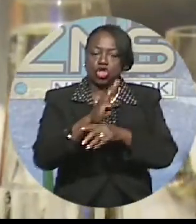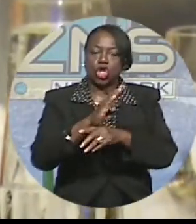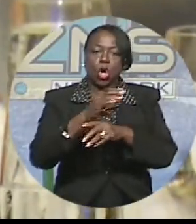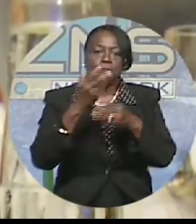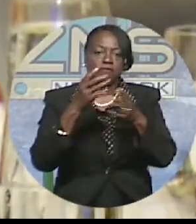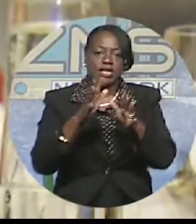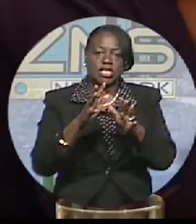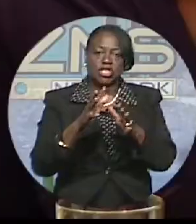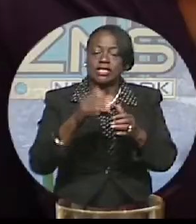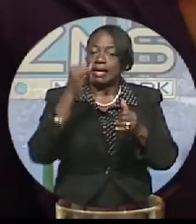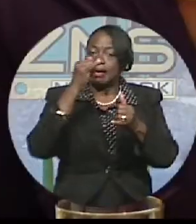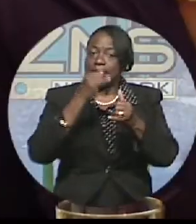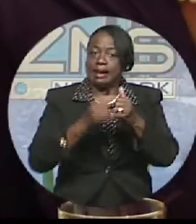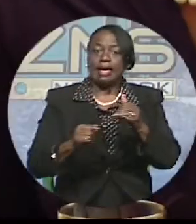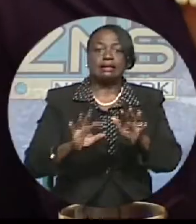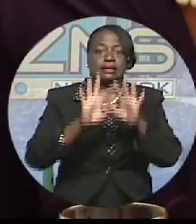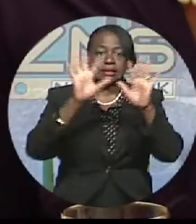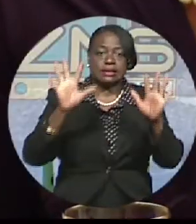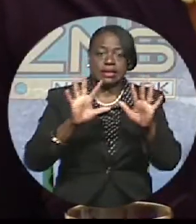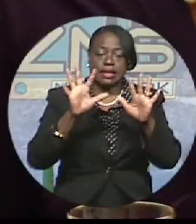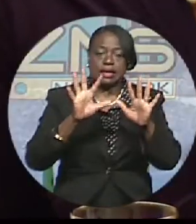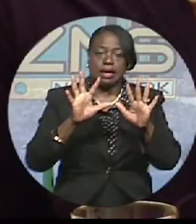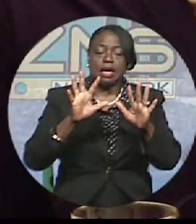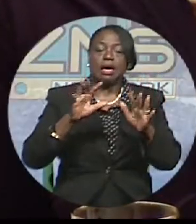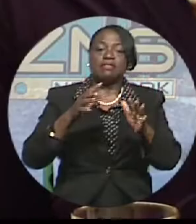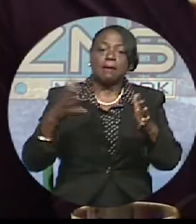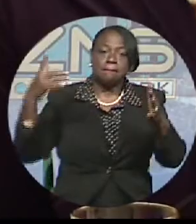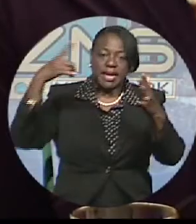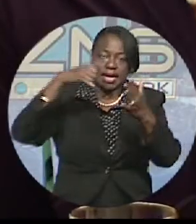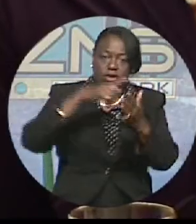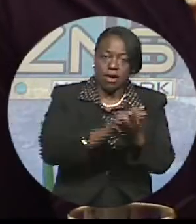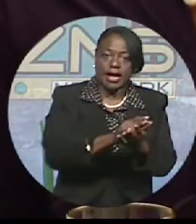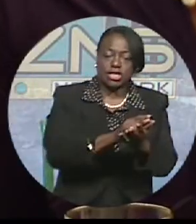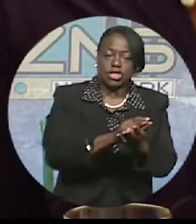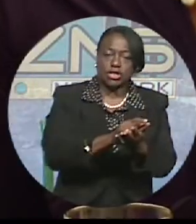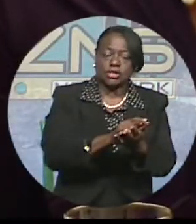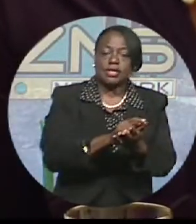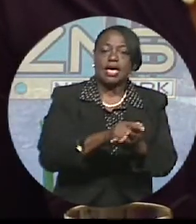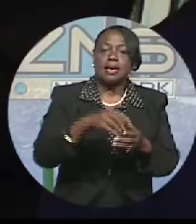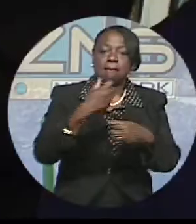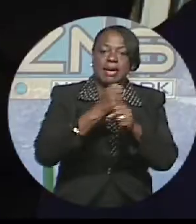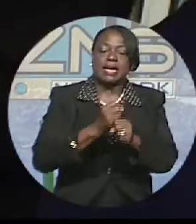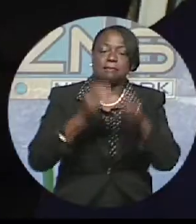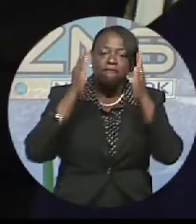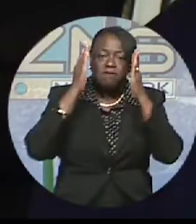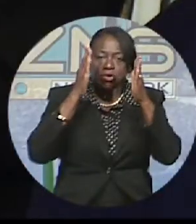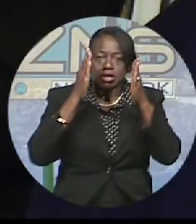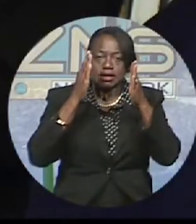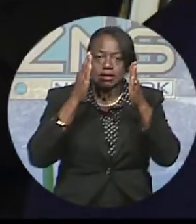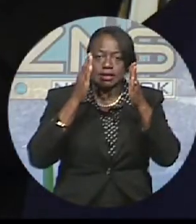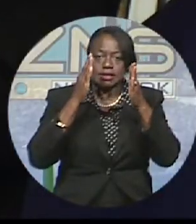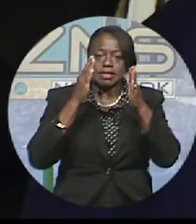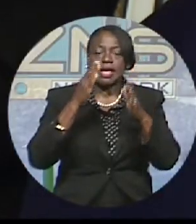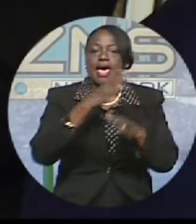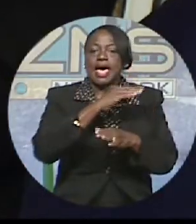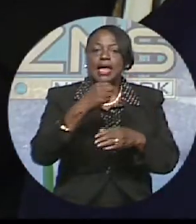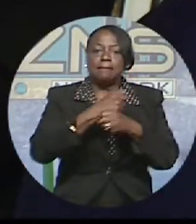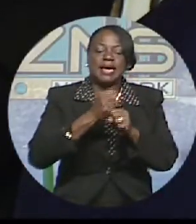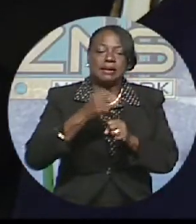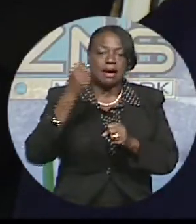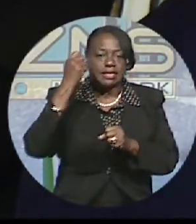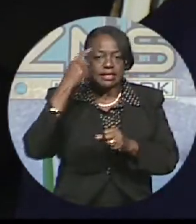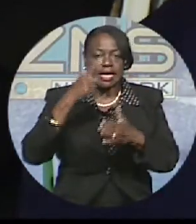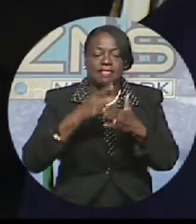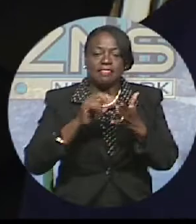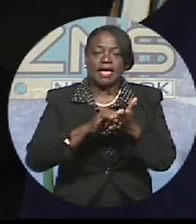noted, is a reminder to stay the course and focus on doing what he has been commissioned to do for the people of the Bahamas. With that in mind, he